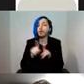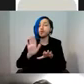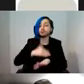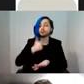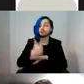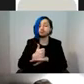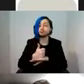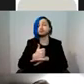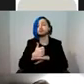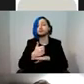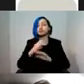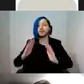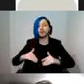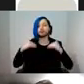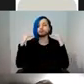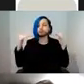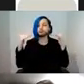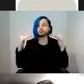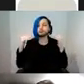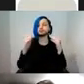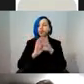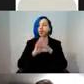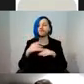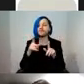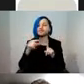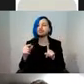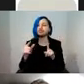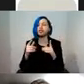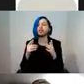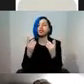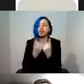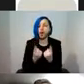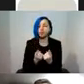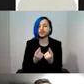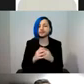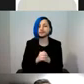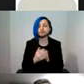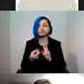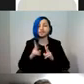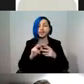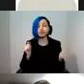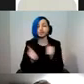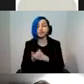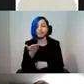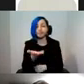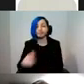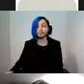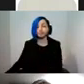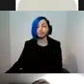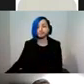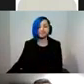of greater standards for digital objects. But this was the problem really presented in